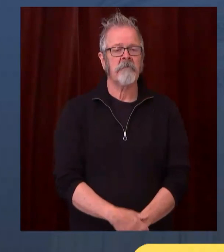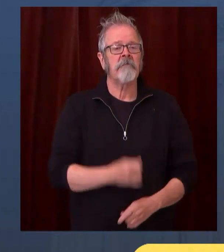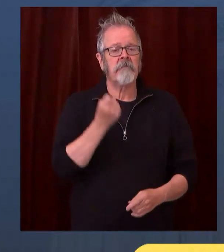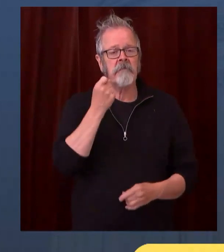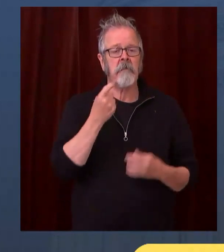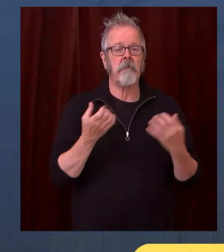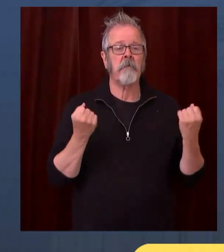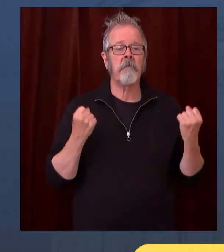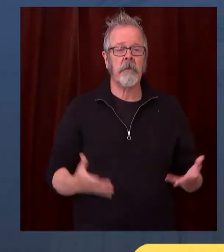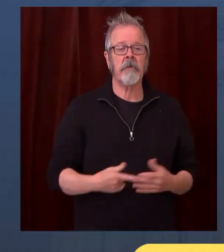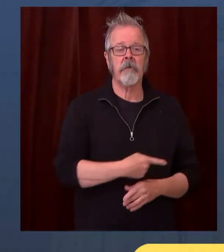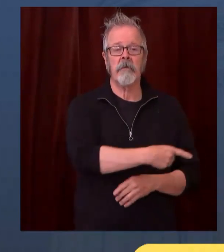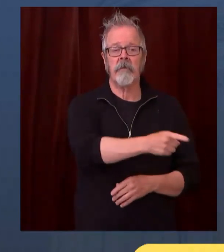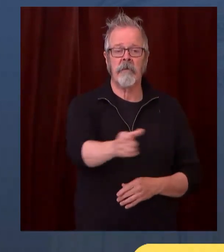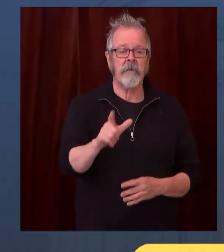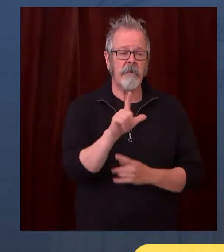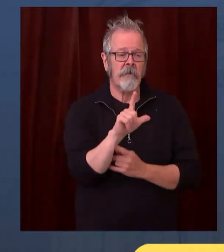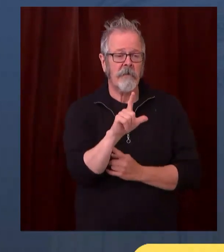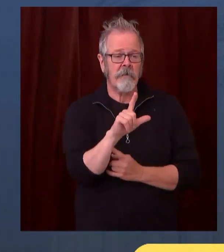Department of Health. So